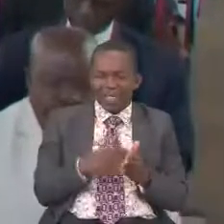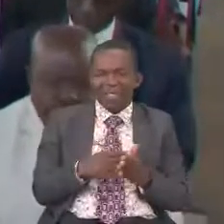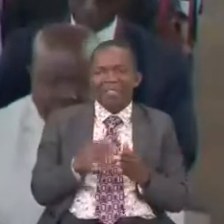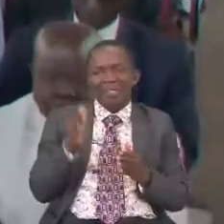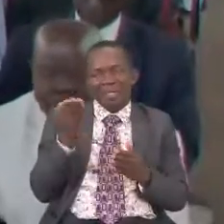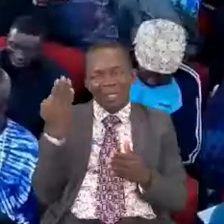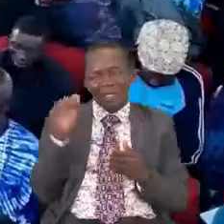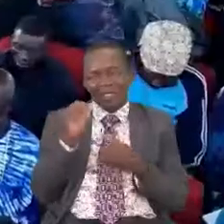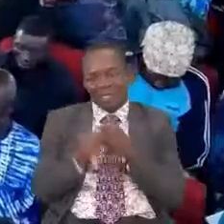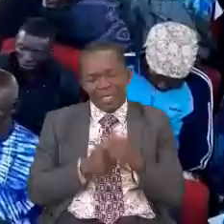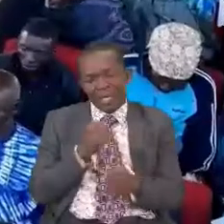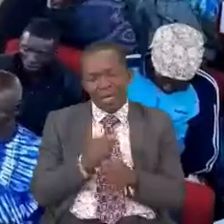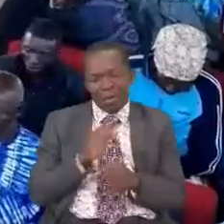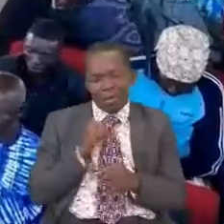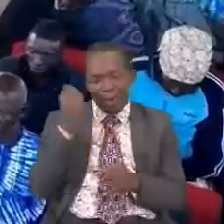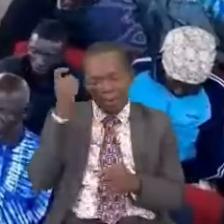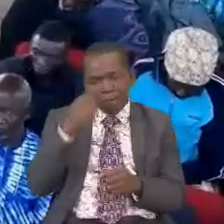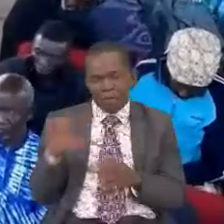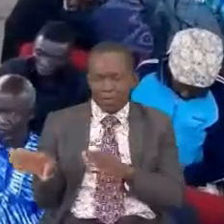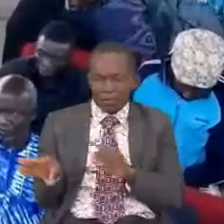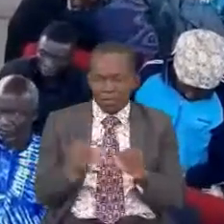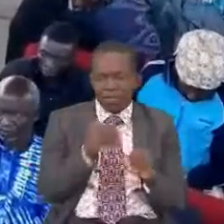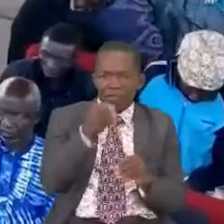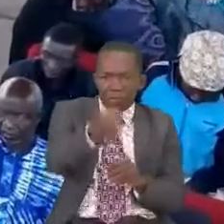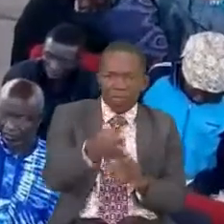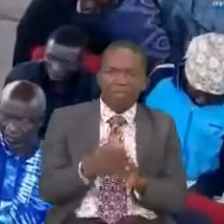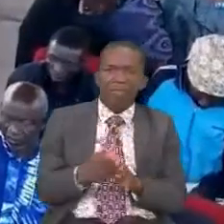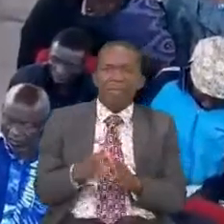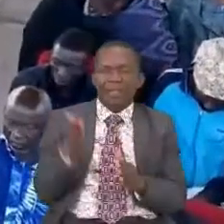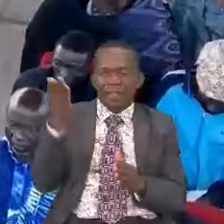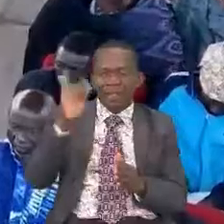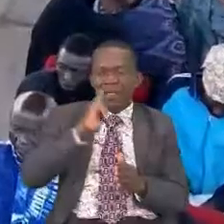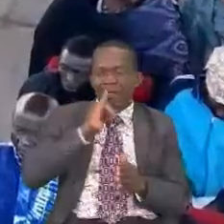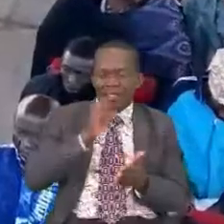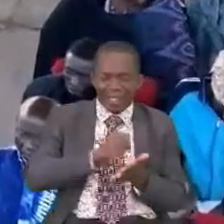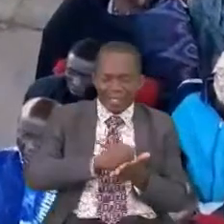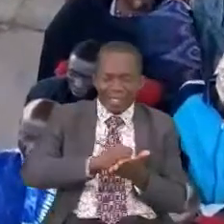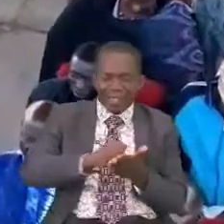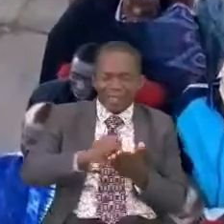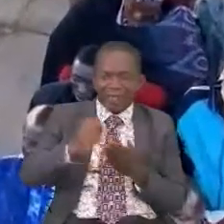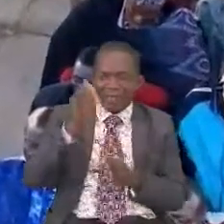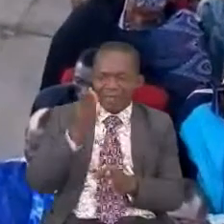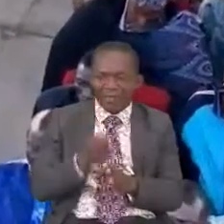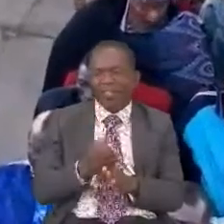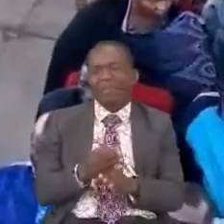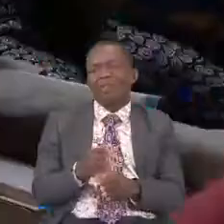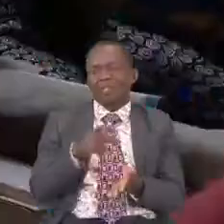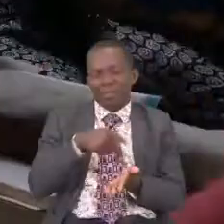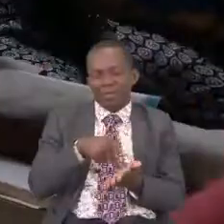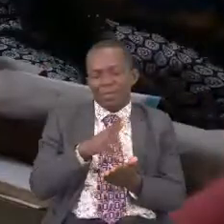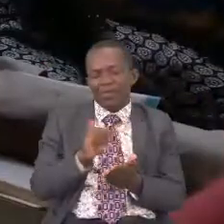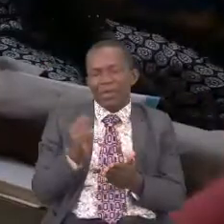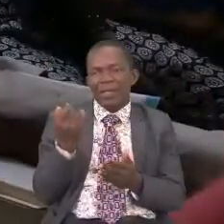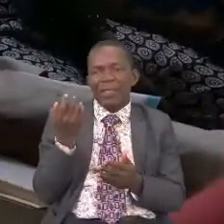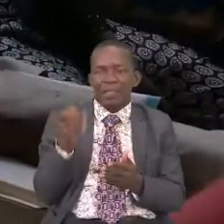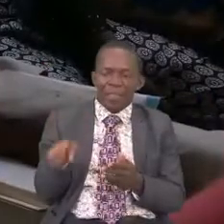We should advance. There is sanctifying faith, purifying their hearts by faith. You move on.